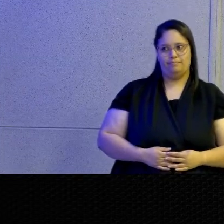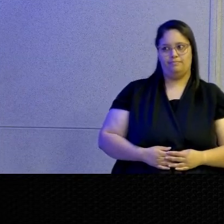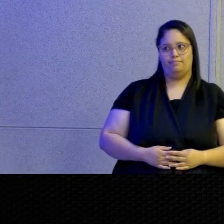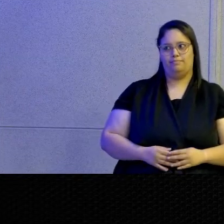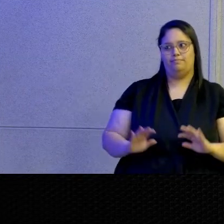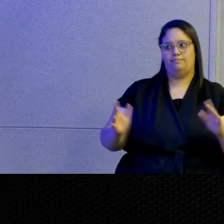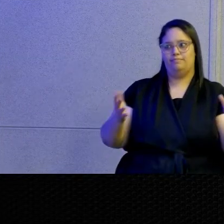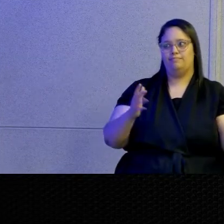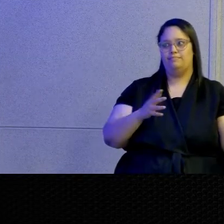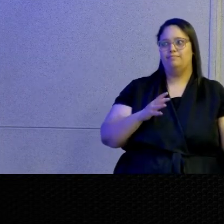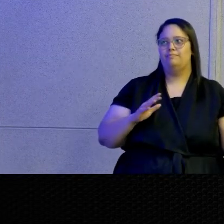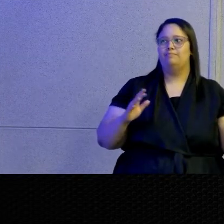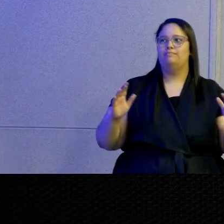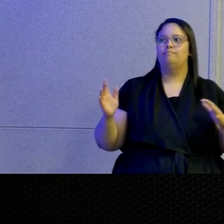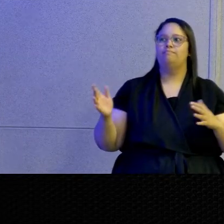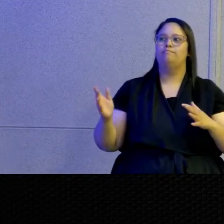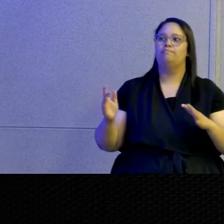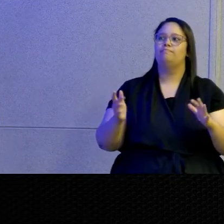Yeah?